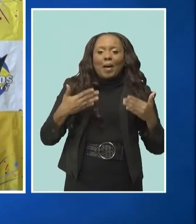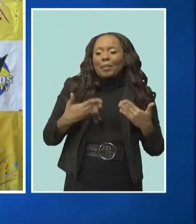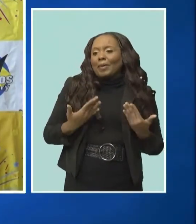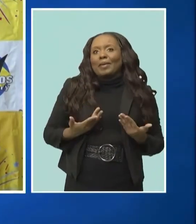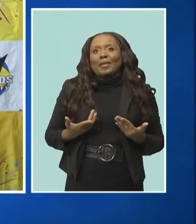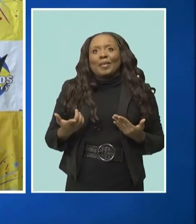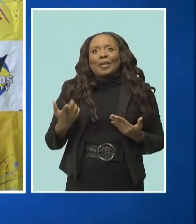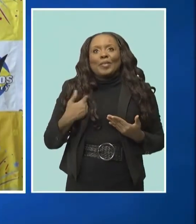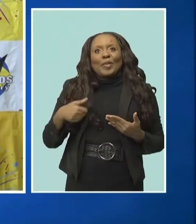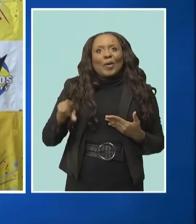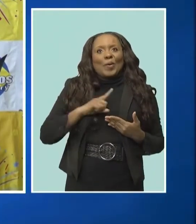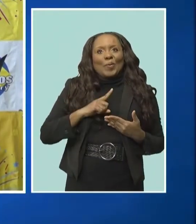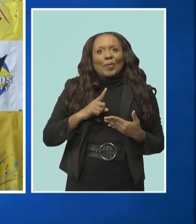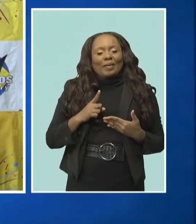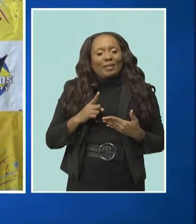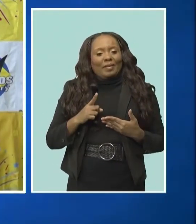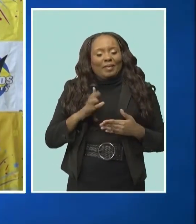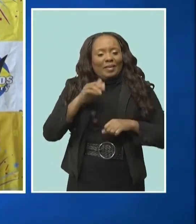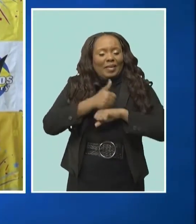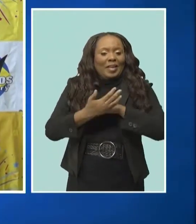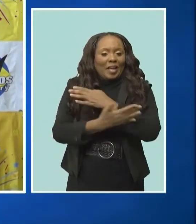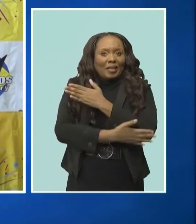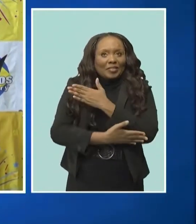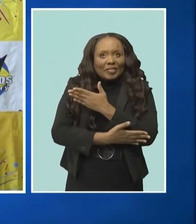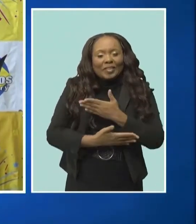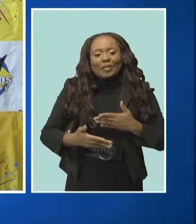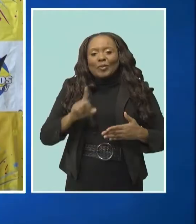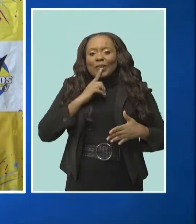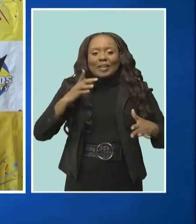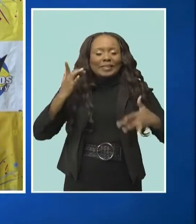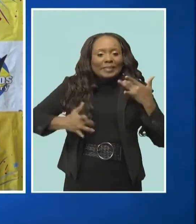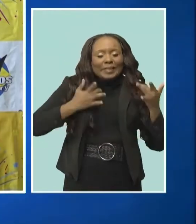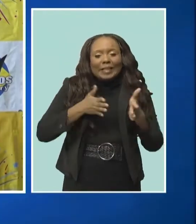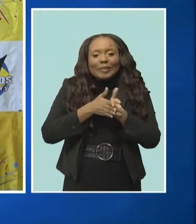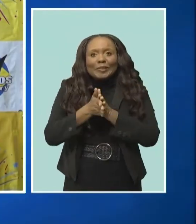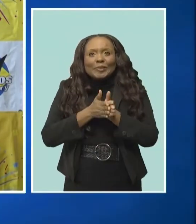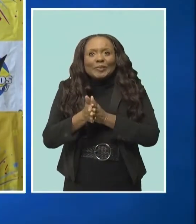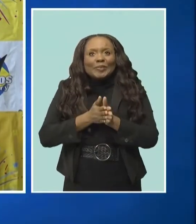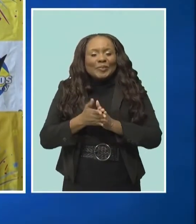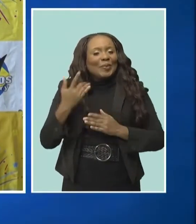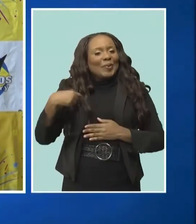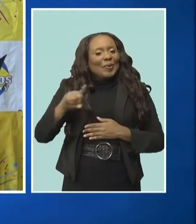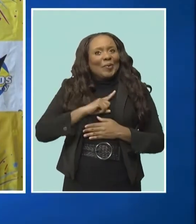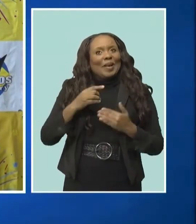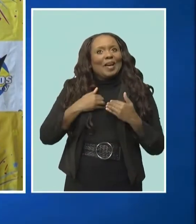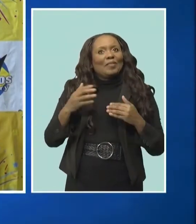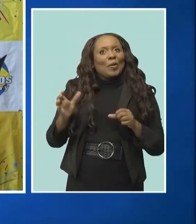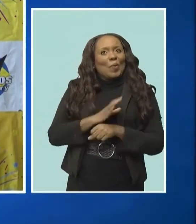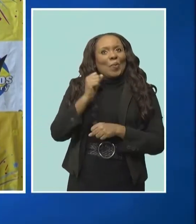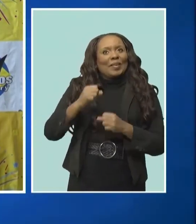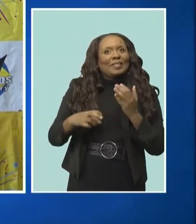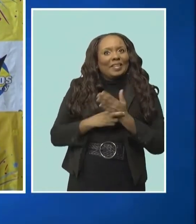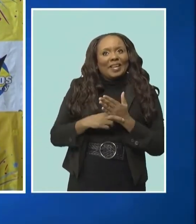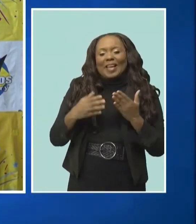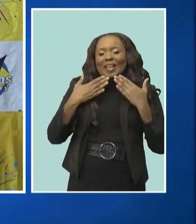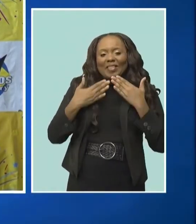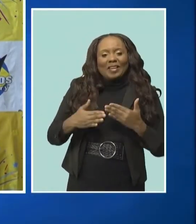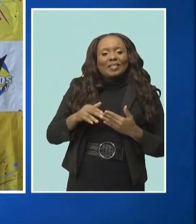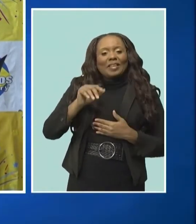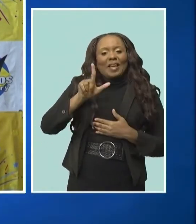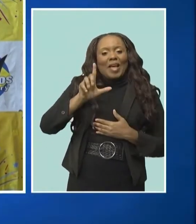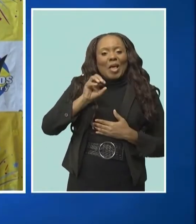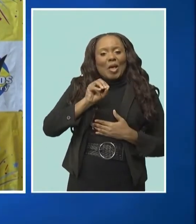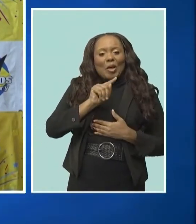that we're in the countryside, so we're elated that, that we got to win, and we'd like to thank the lottery also for giving us that